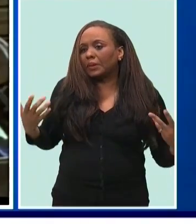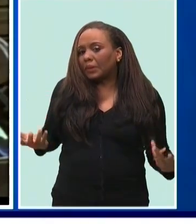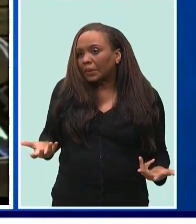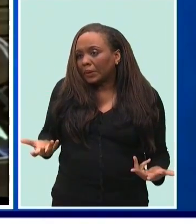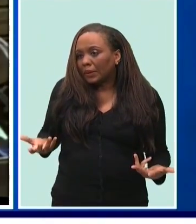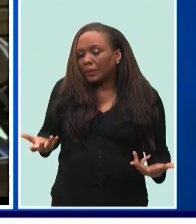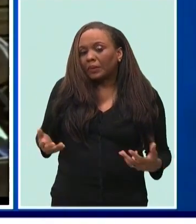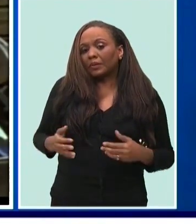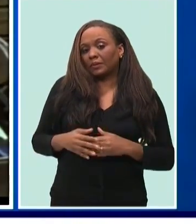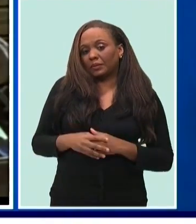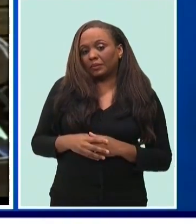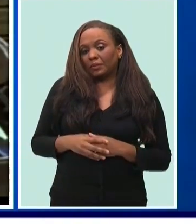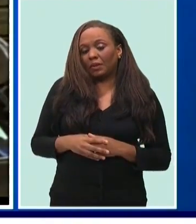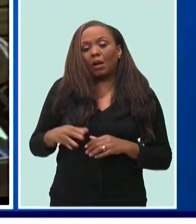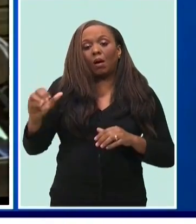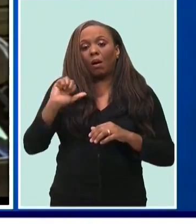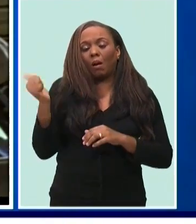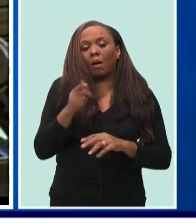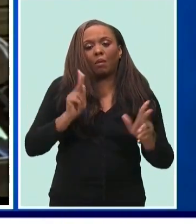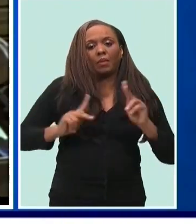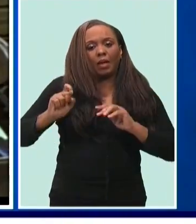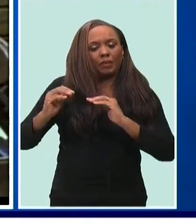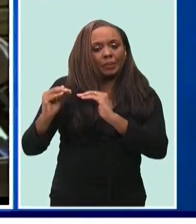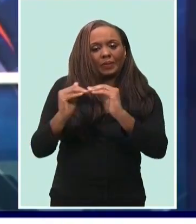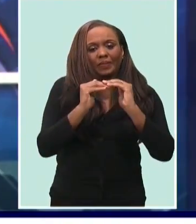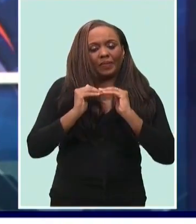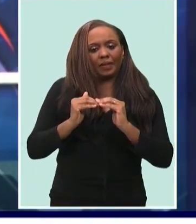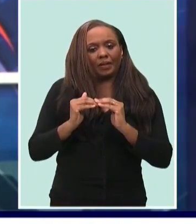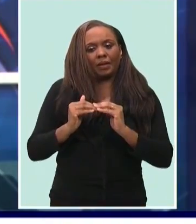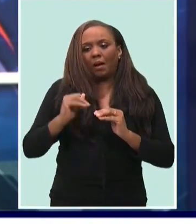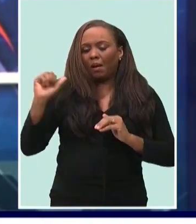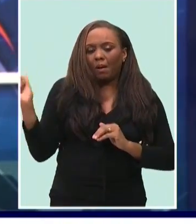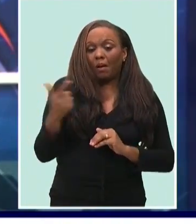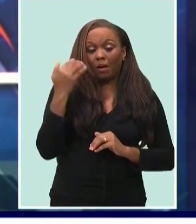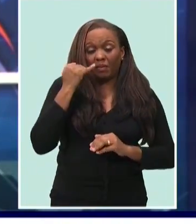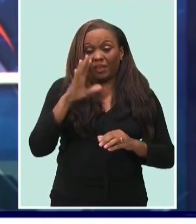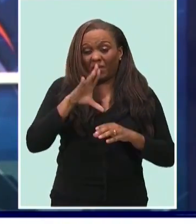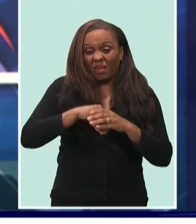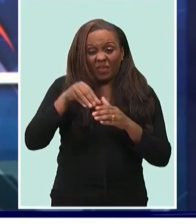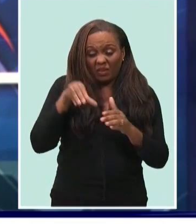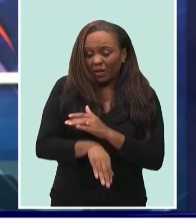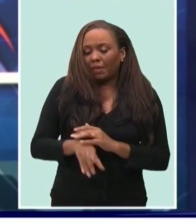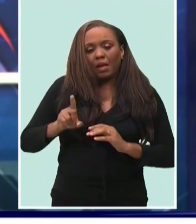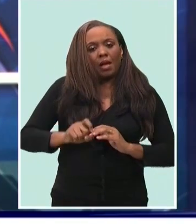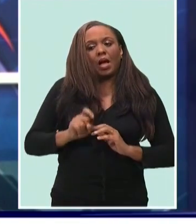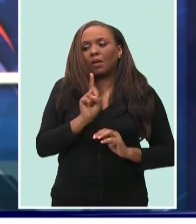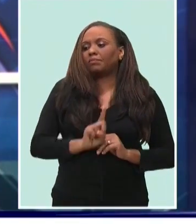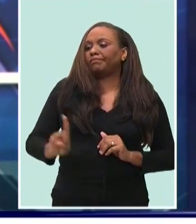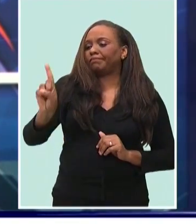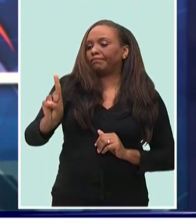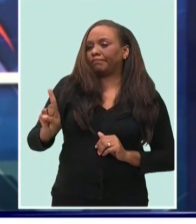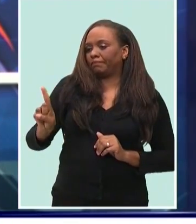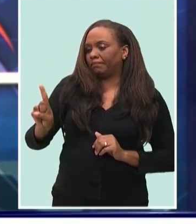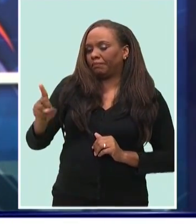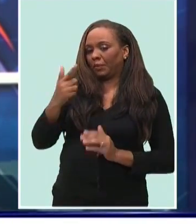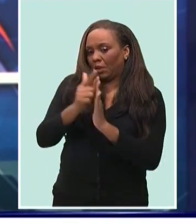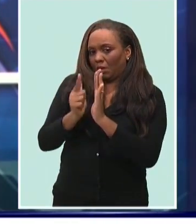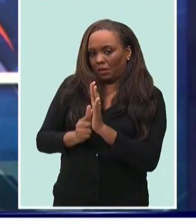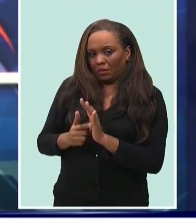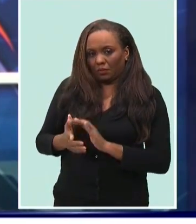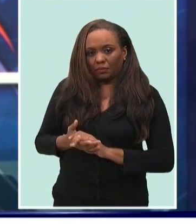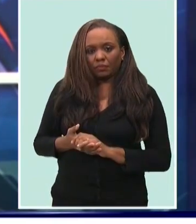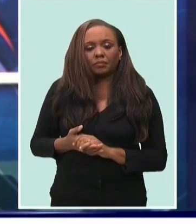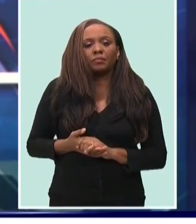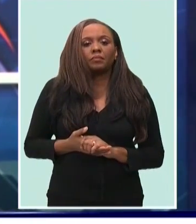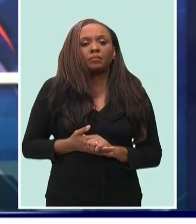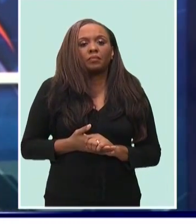to face the law. Meantime, Labour Minister Colin Jordan says that crime and violence are destroying homes across